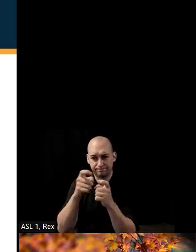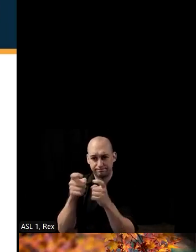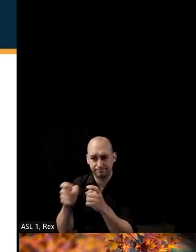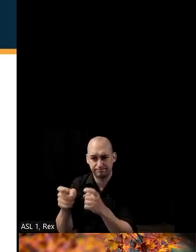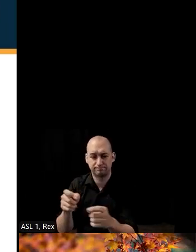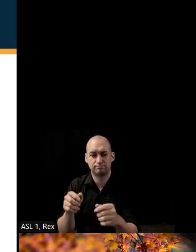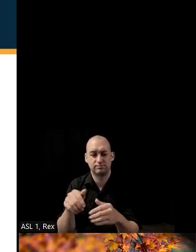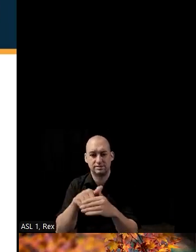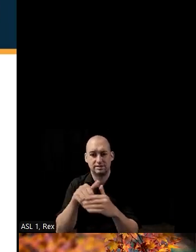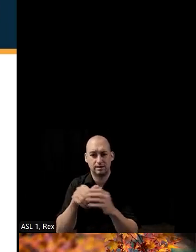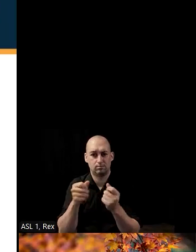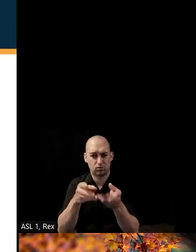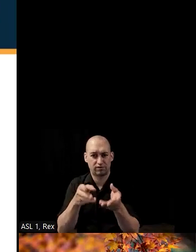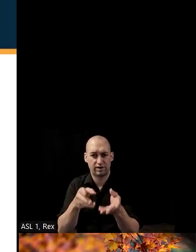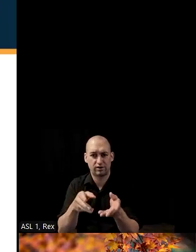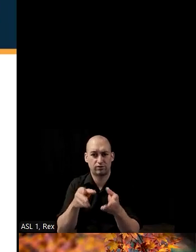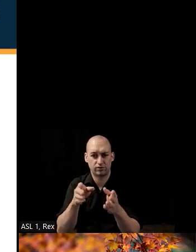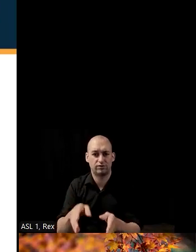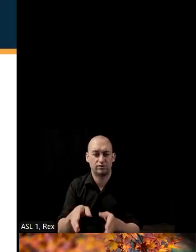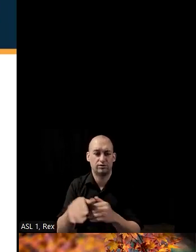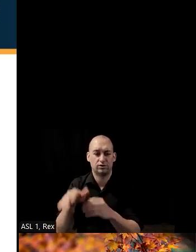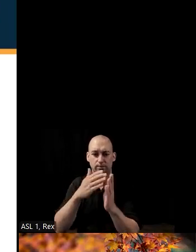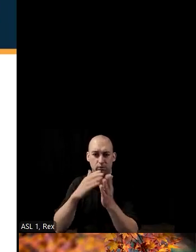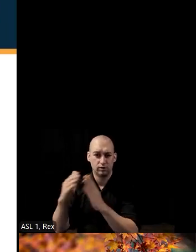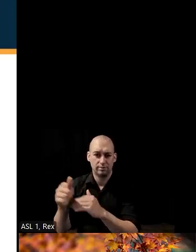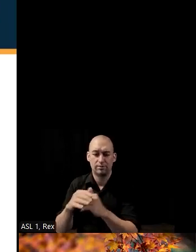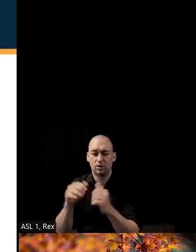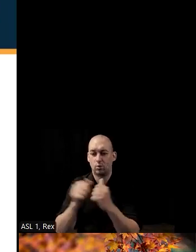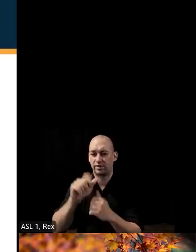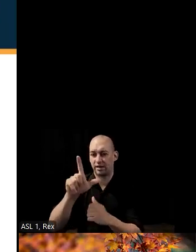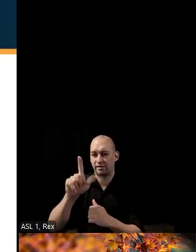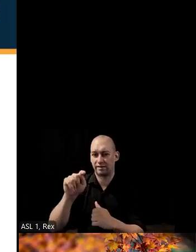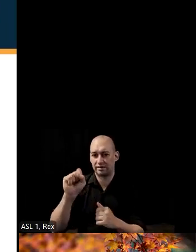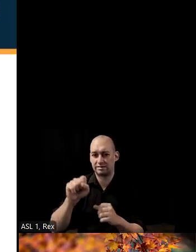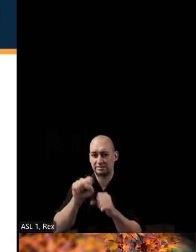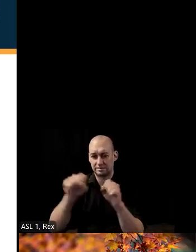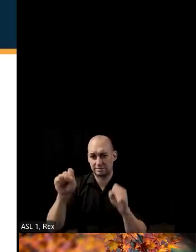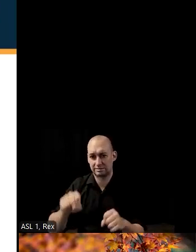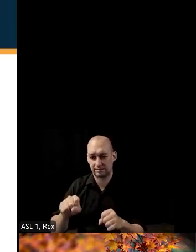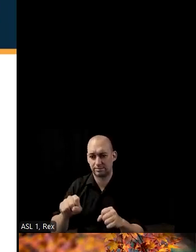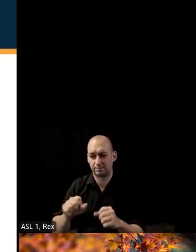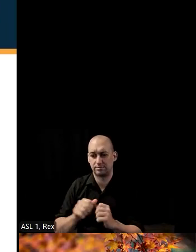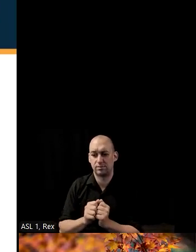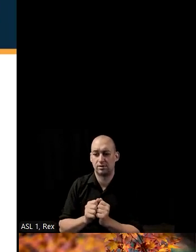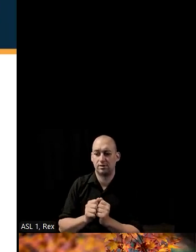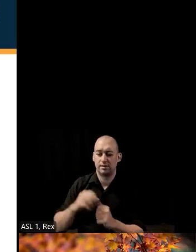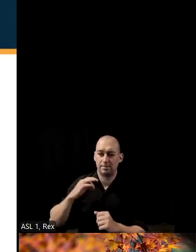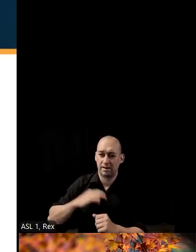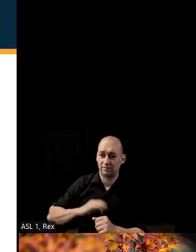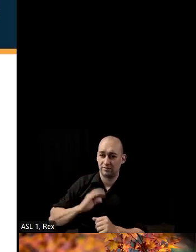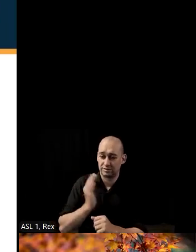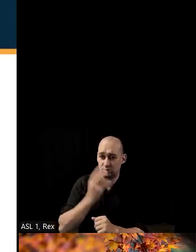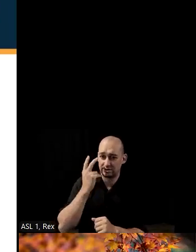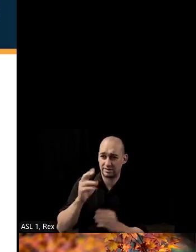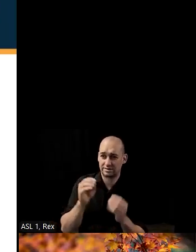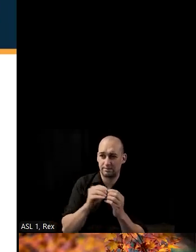provider community. In terms of the LTSS system, generally, some of the benefits that we see are the more effective